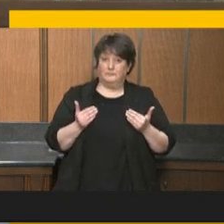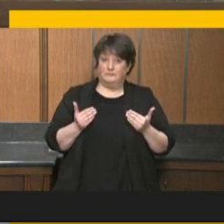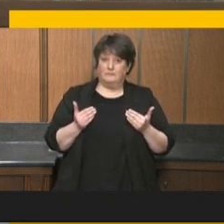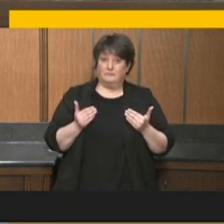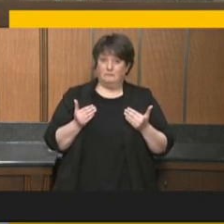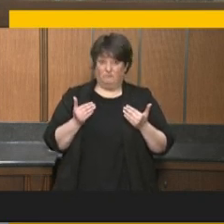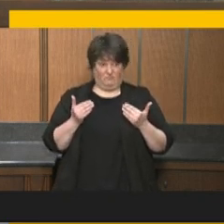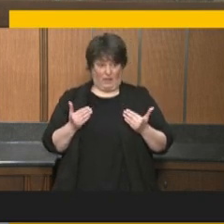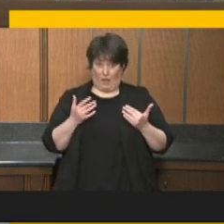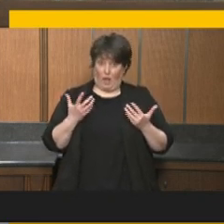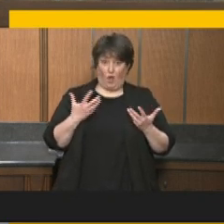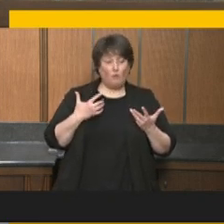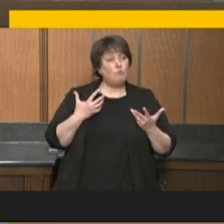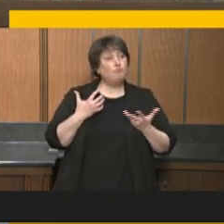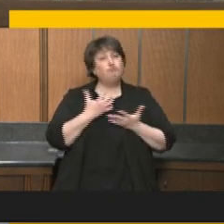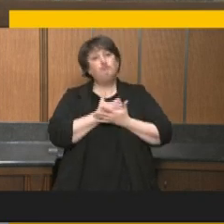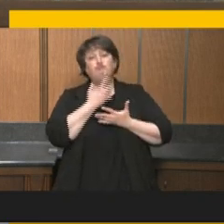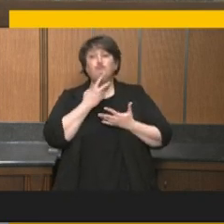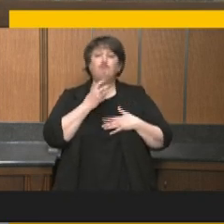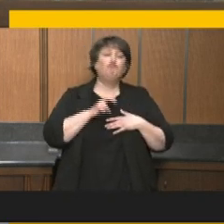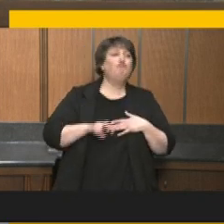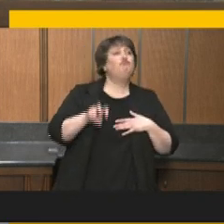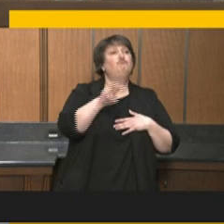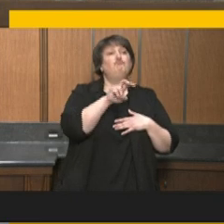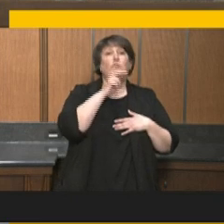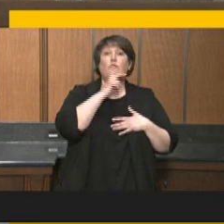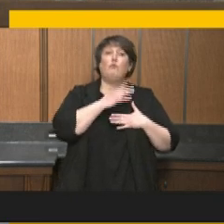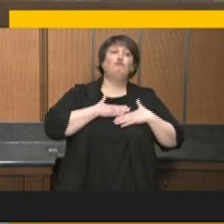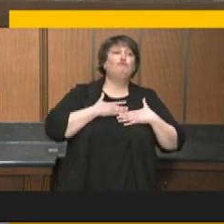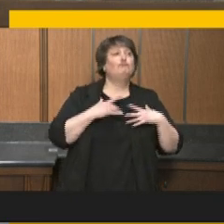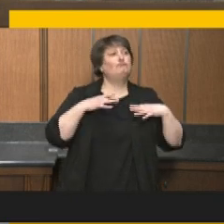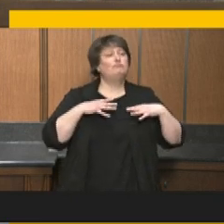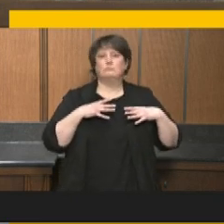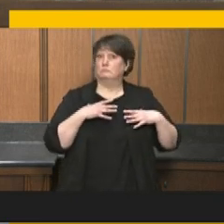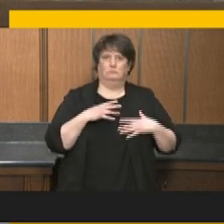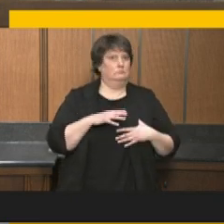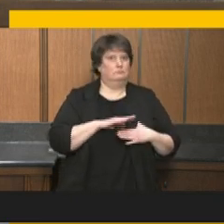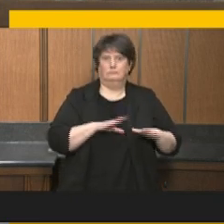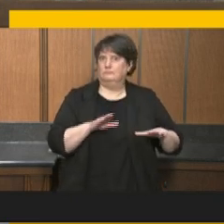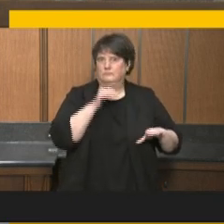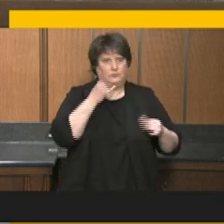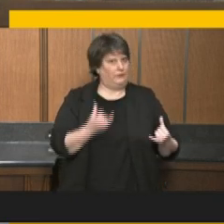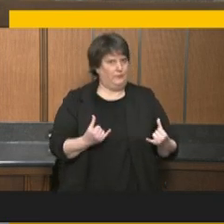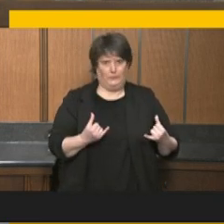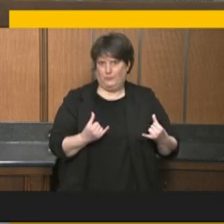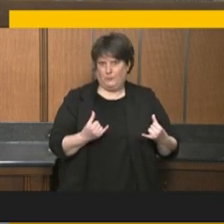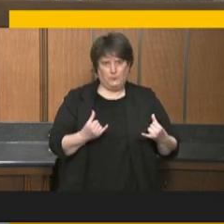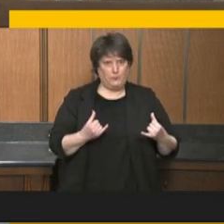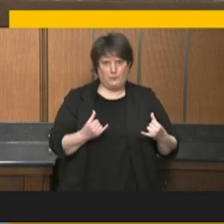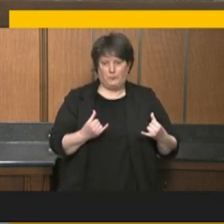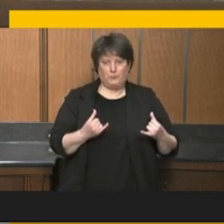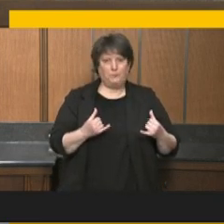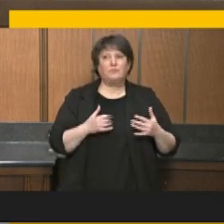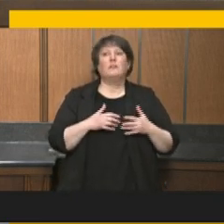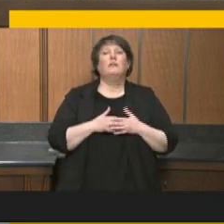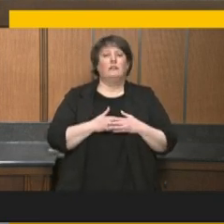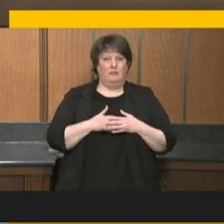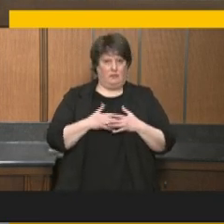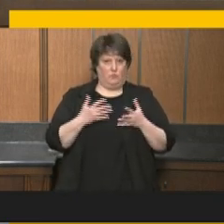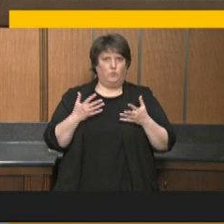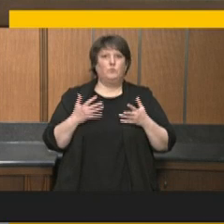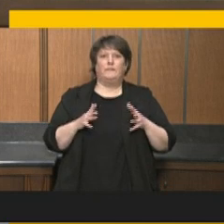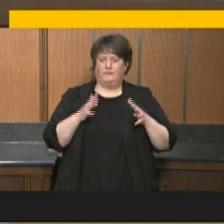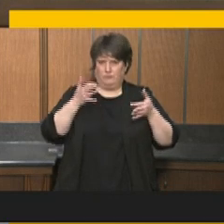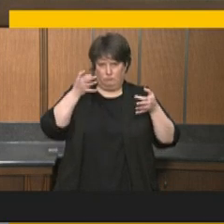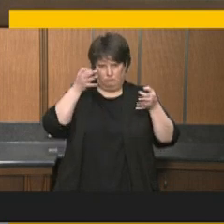travel for non-essential purposes, for tourism or recreation. And we have already made the decision with